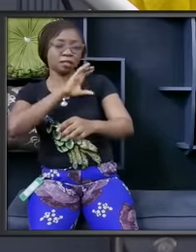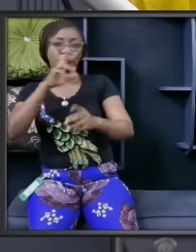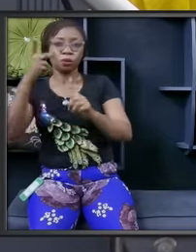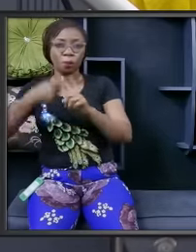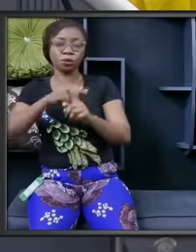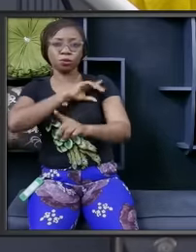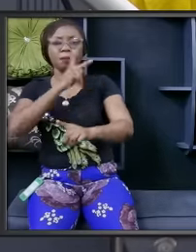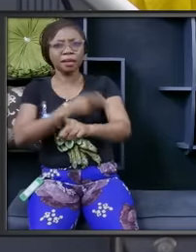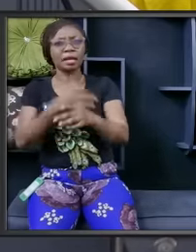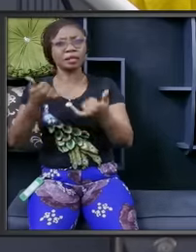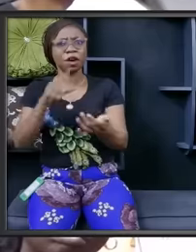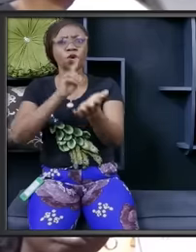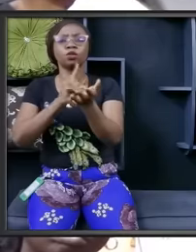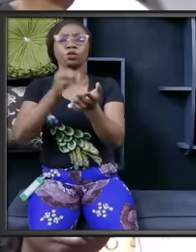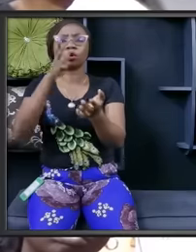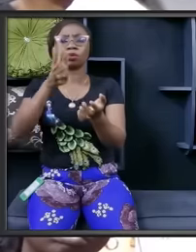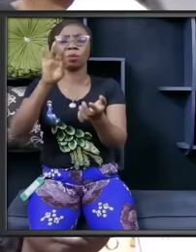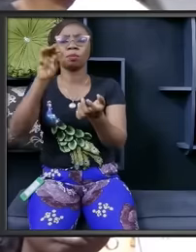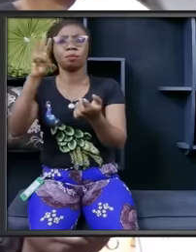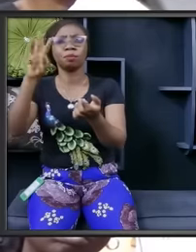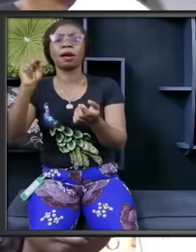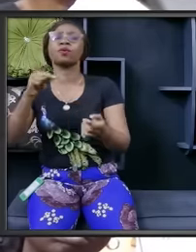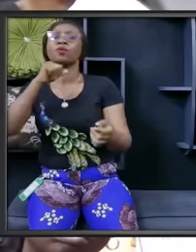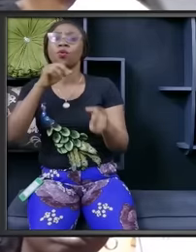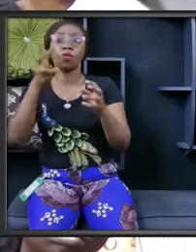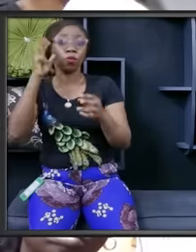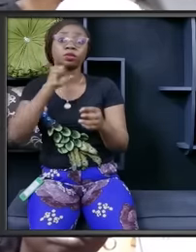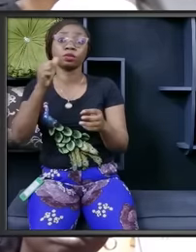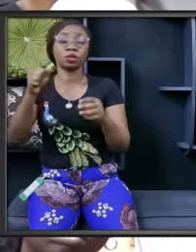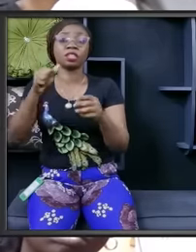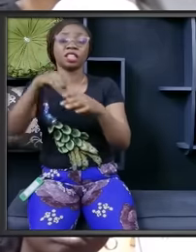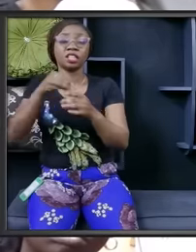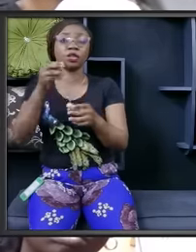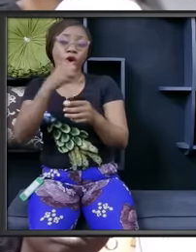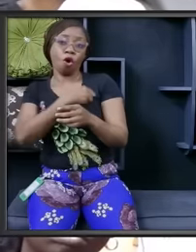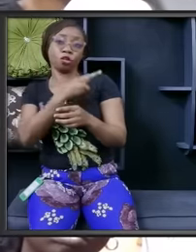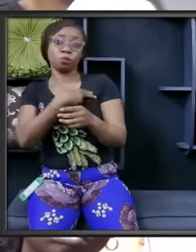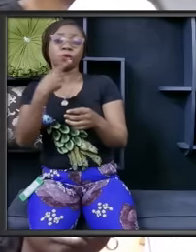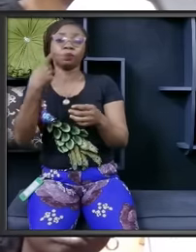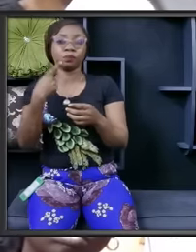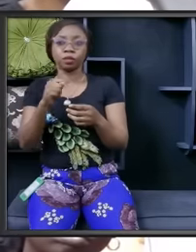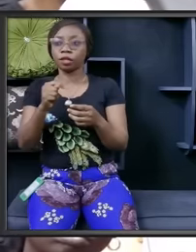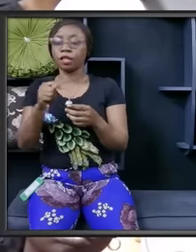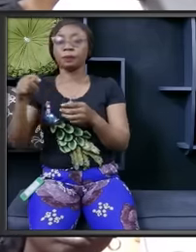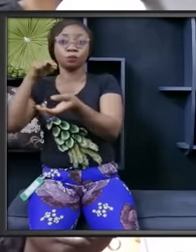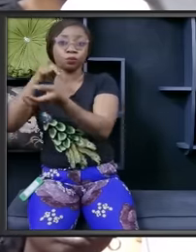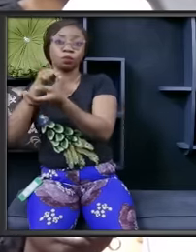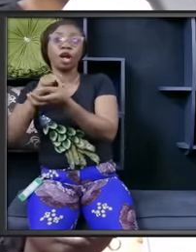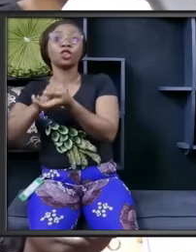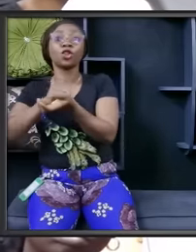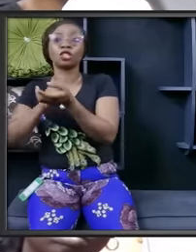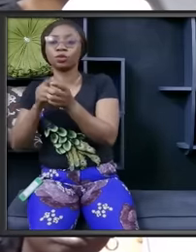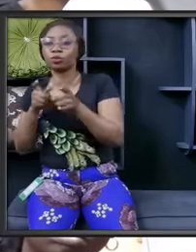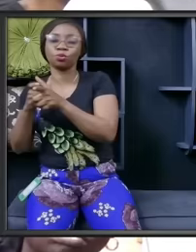my uncle. Because Dr. Brown know the hospital. The nurses can't run, go call Dr. Brown, can't rush. He can't call my husband.